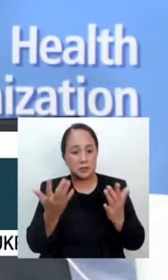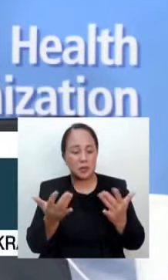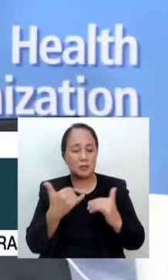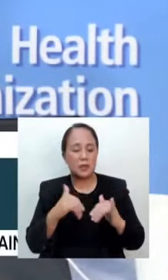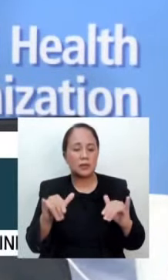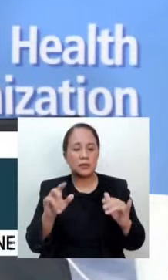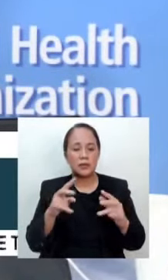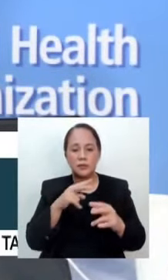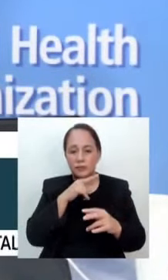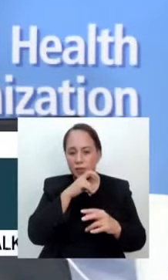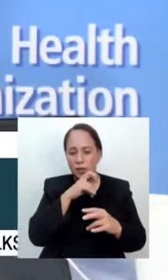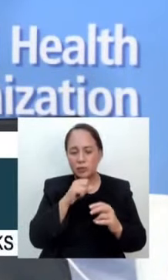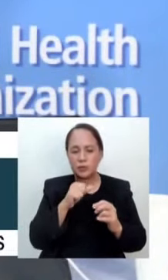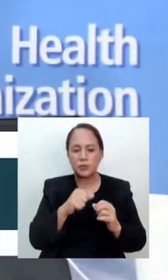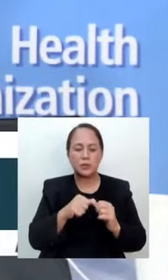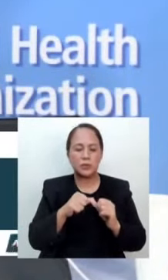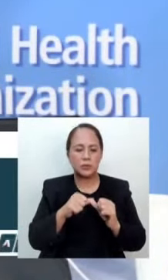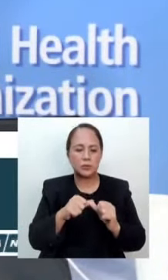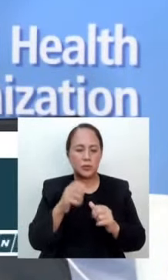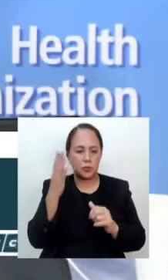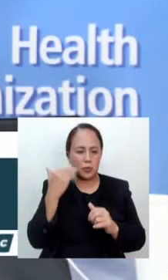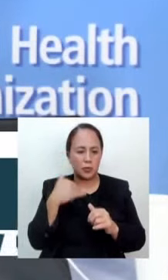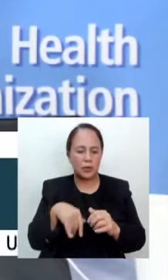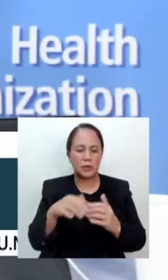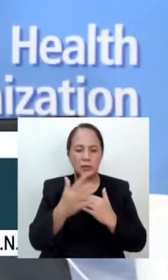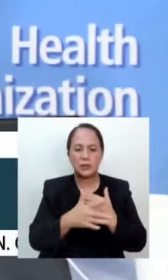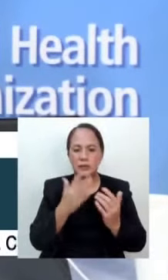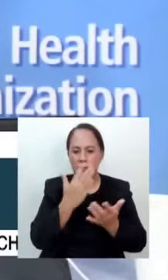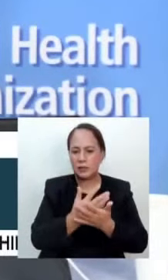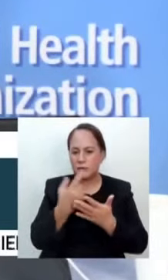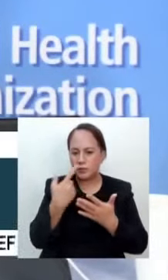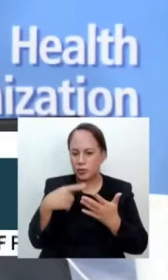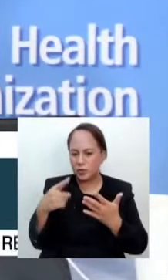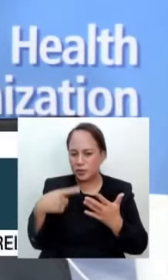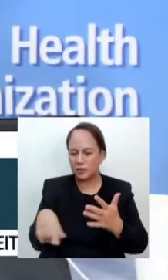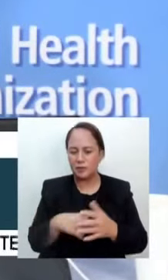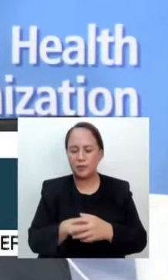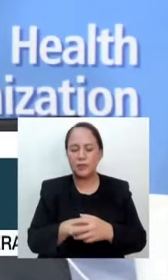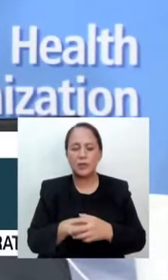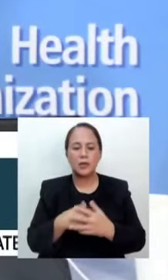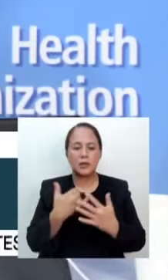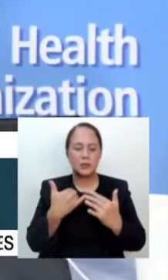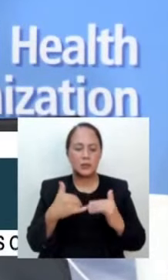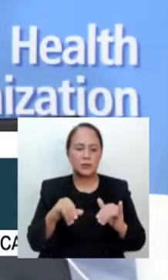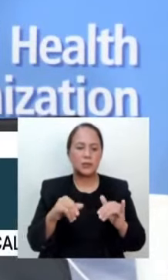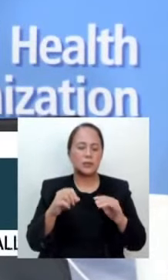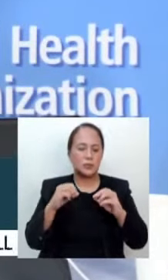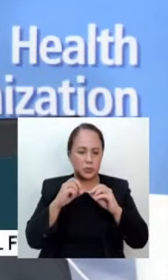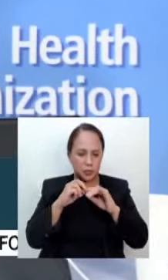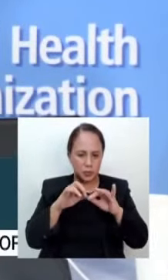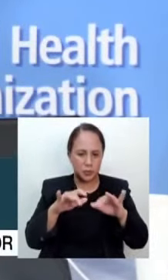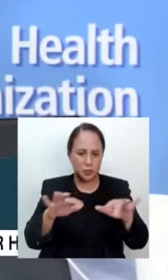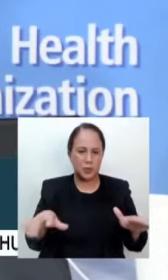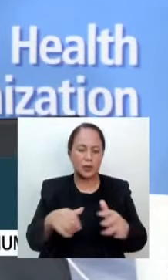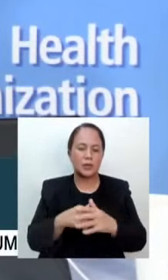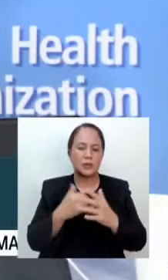virus won't go away just because countries stop looking for it. It's still spreading, it's still changing, and